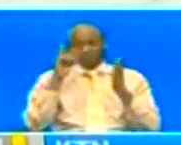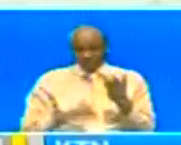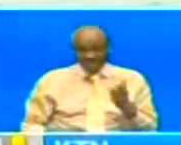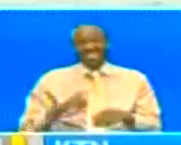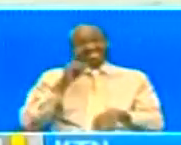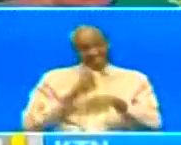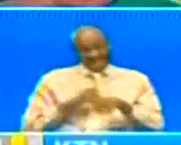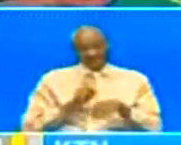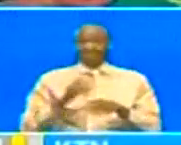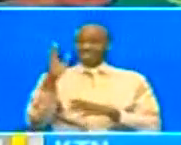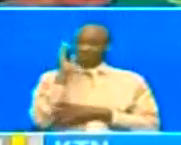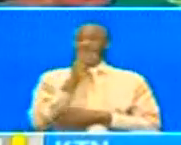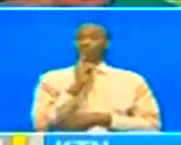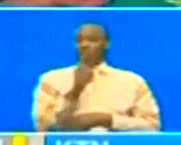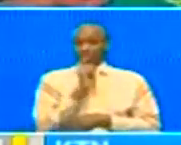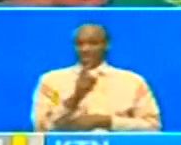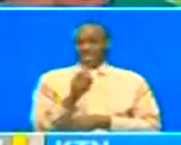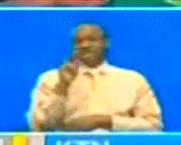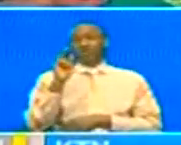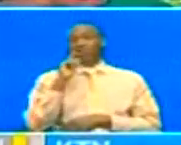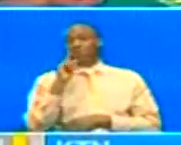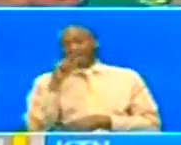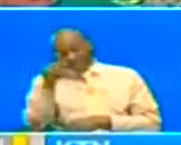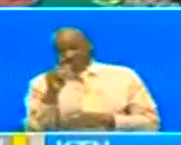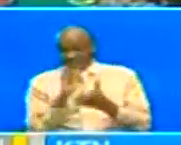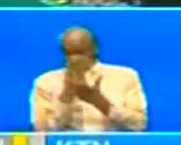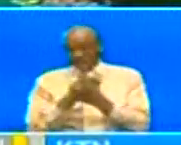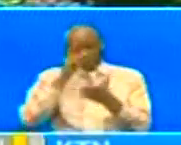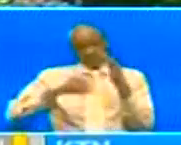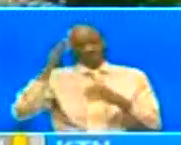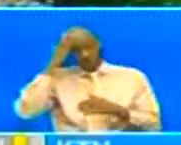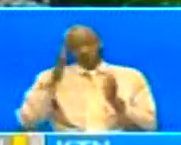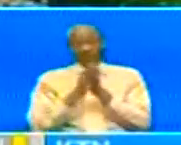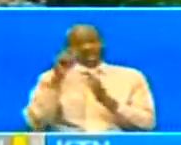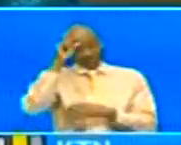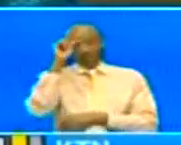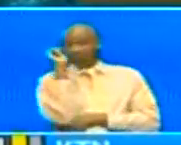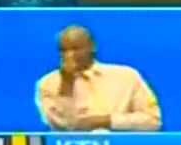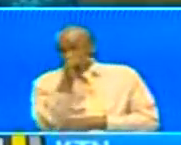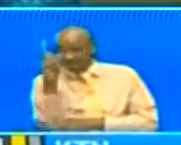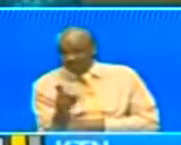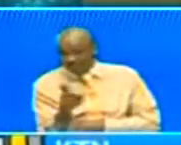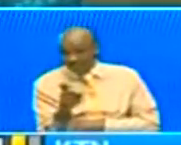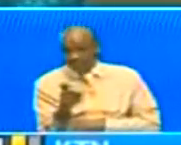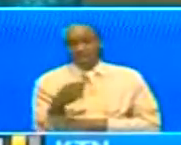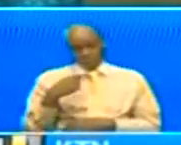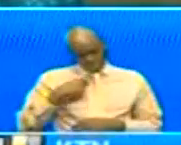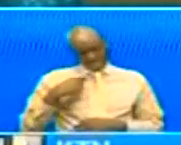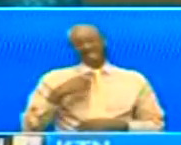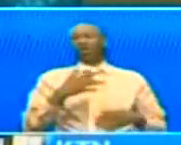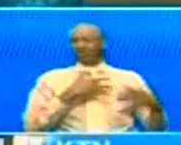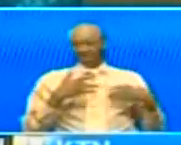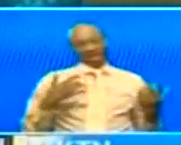issuing security alerts, does the UK share what it knows with the government of Kenya? We are particularly